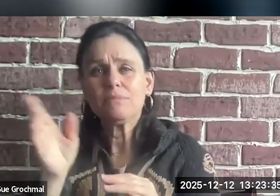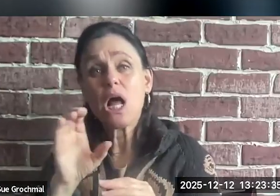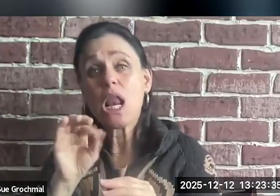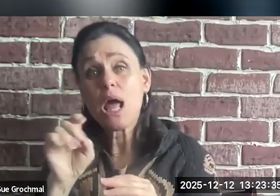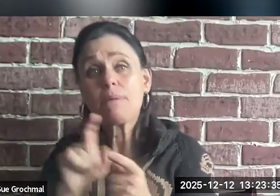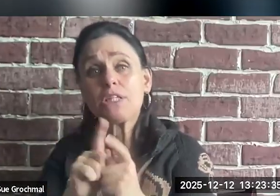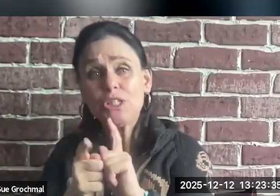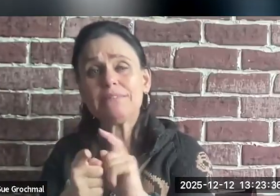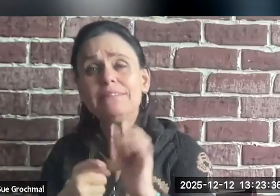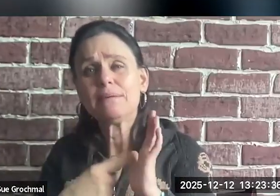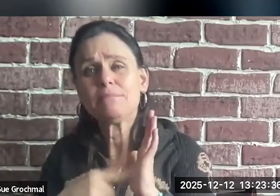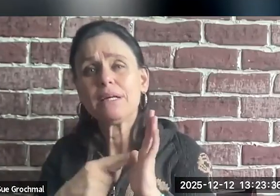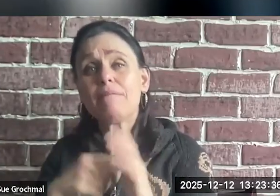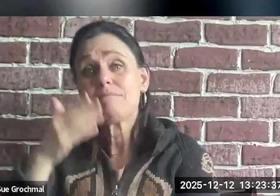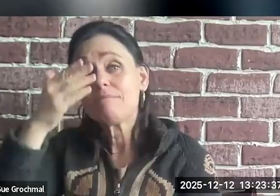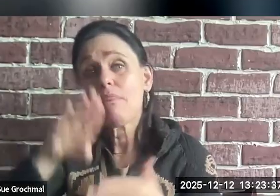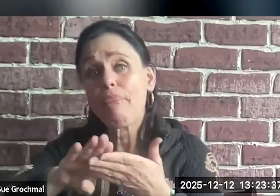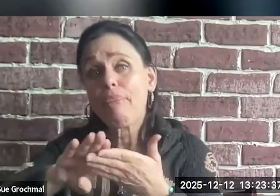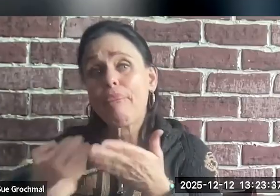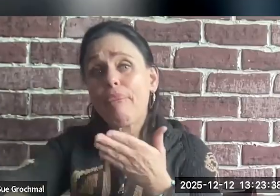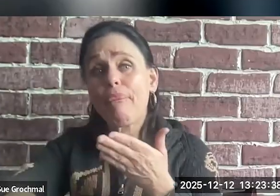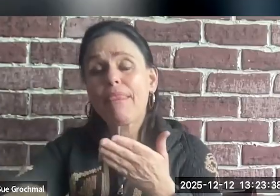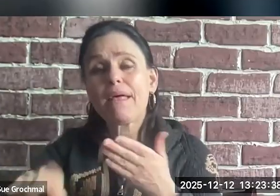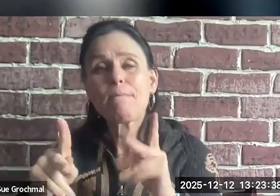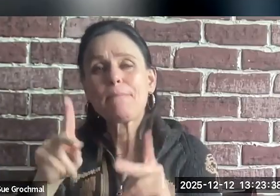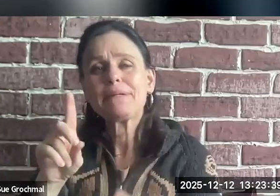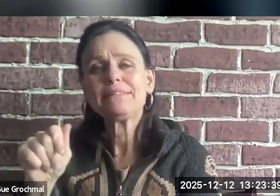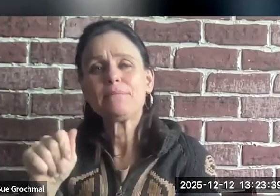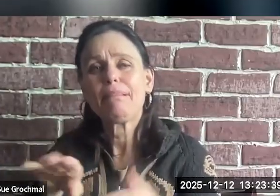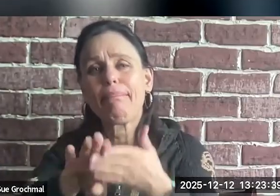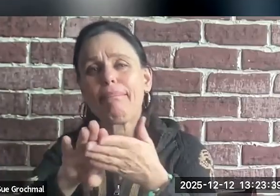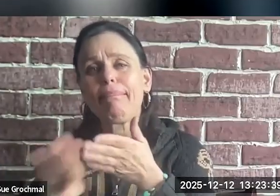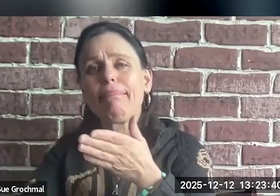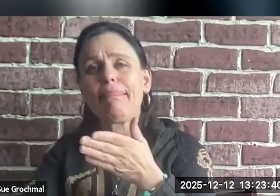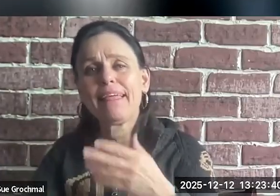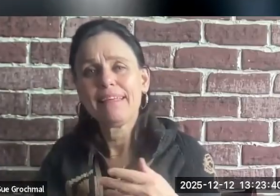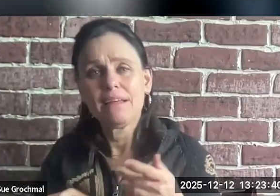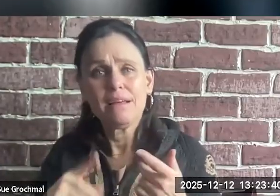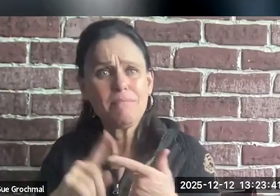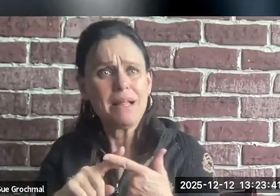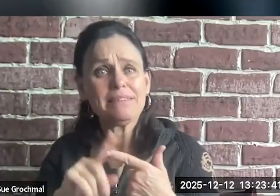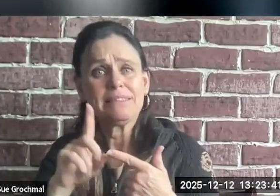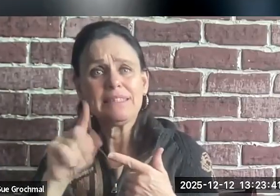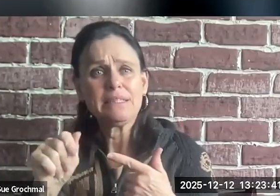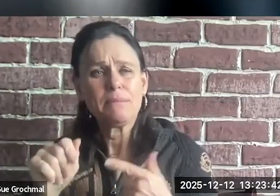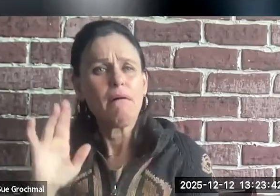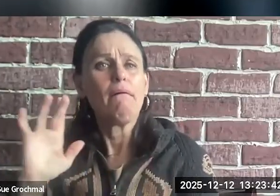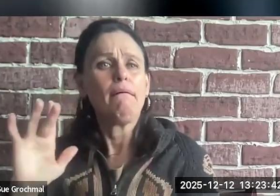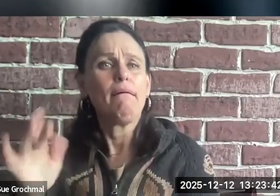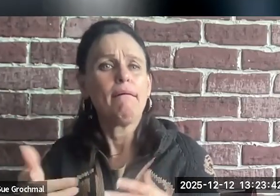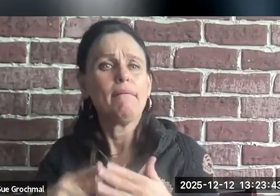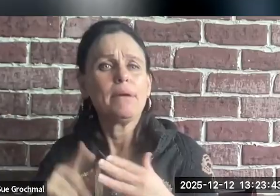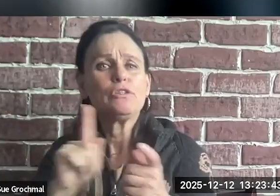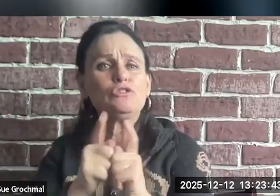change movement sometimes excludes the perspectives of people with disabilities, and even like positions disability as a consequence of the